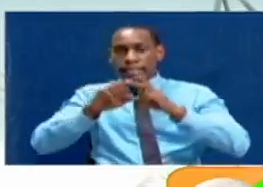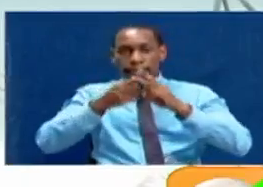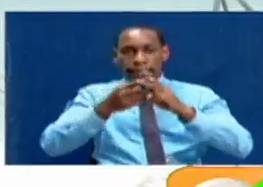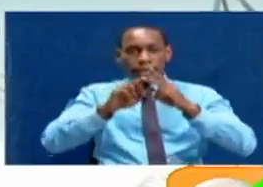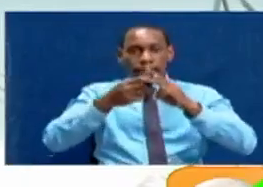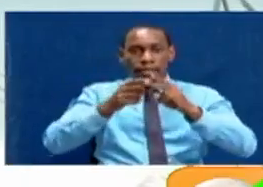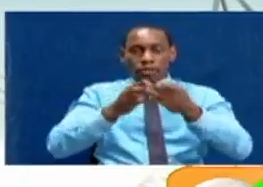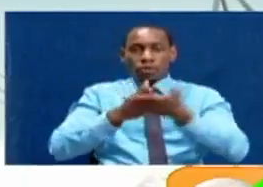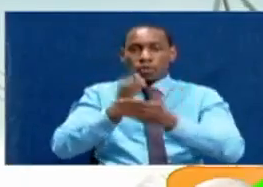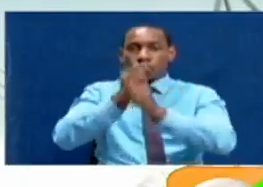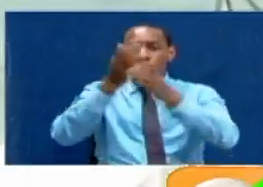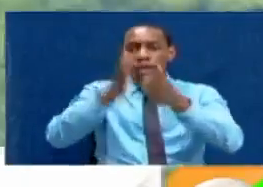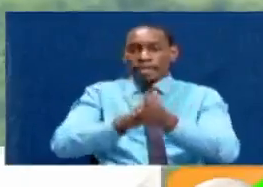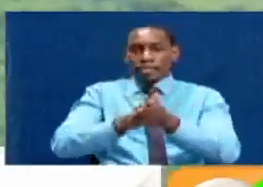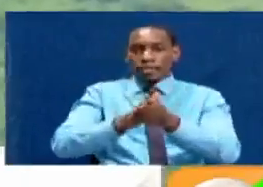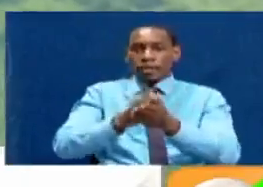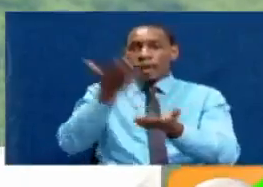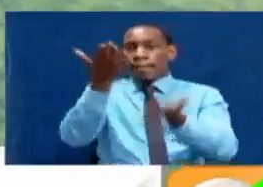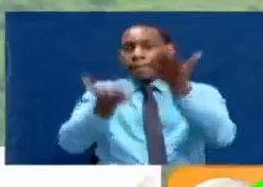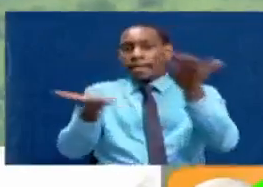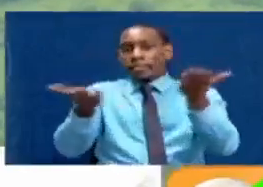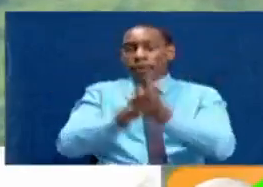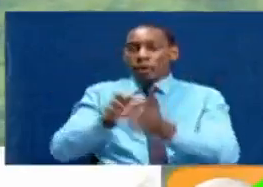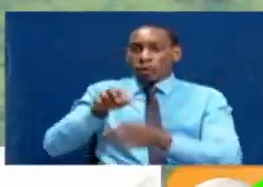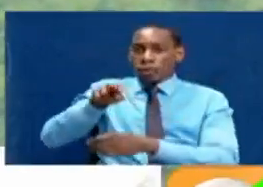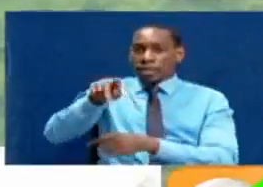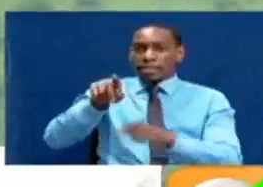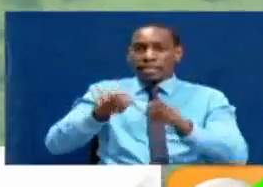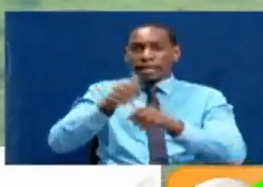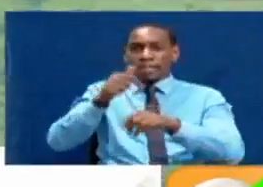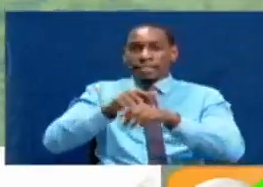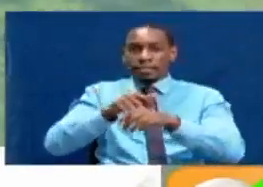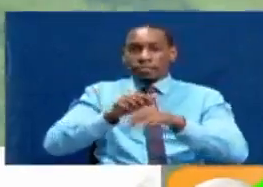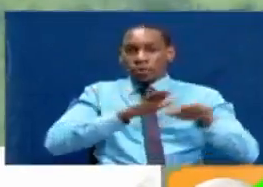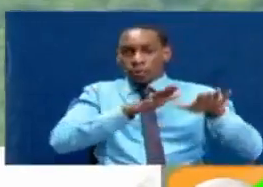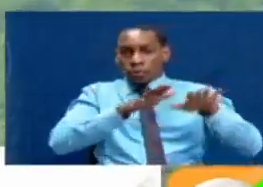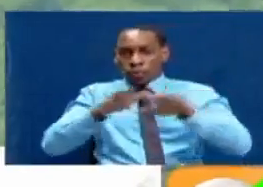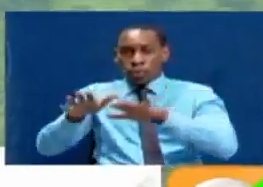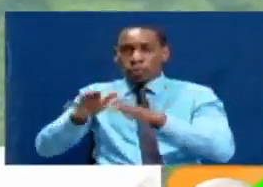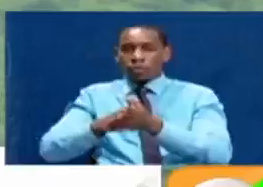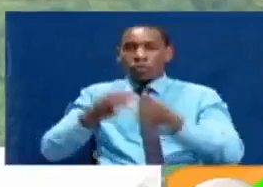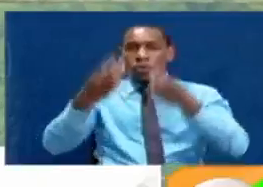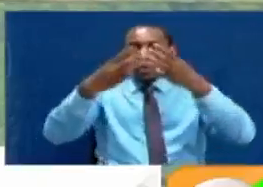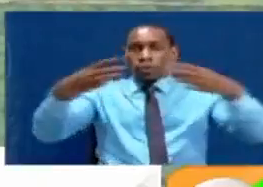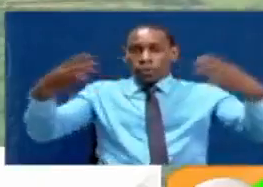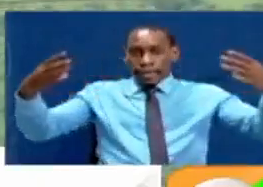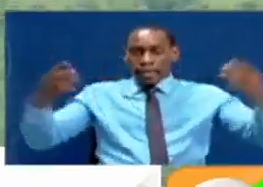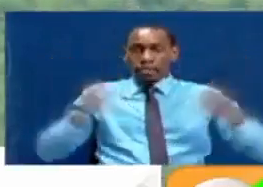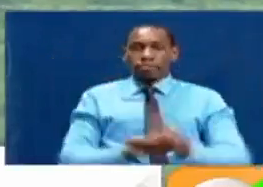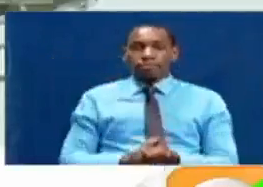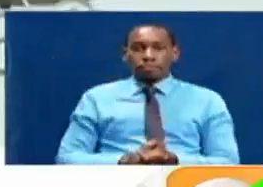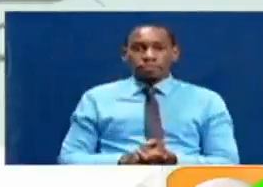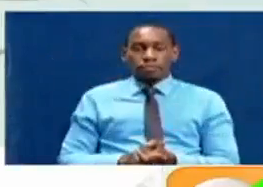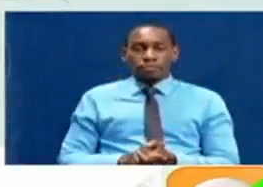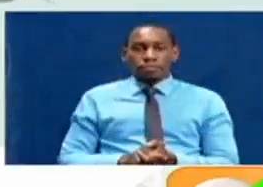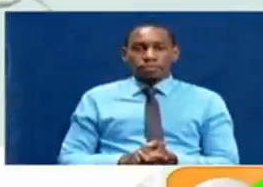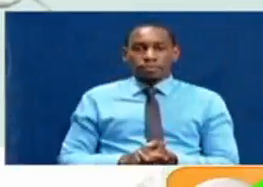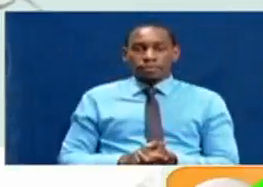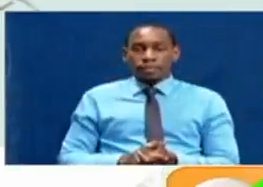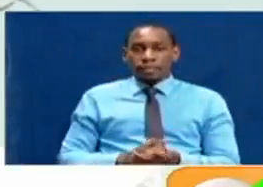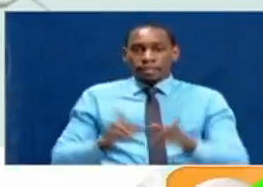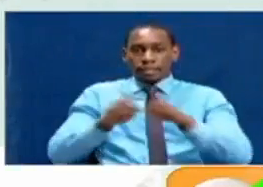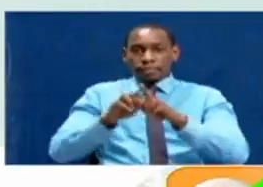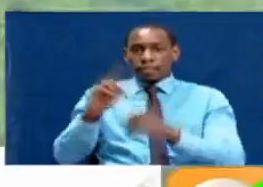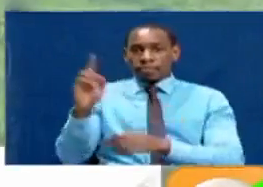maintained by workers balancing, walking, and sometimes sliding on live cables. For the